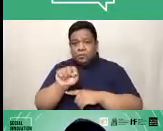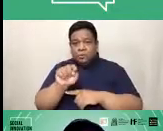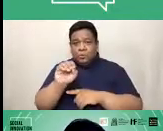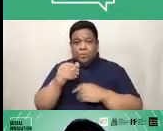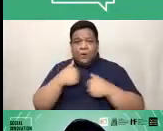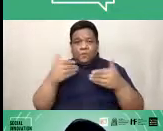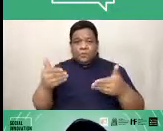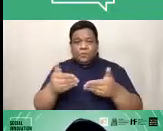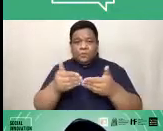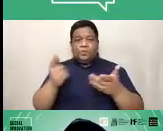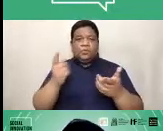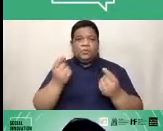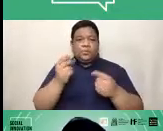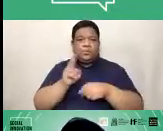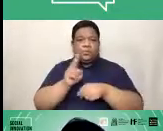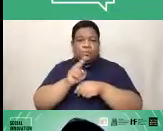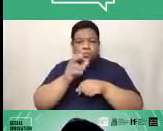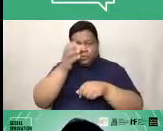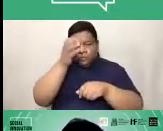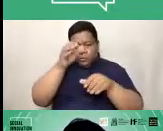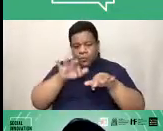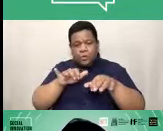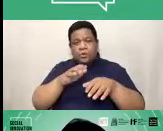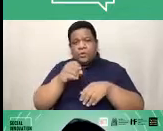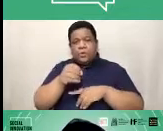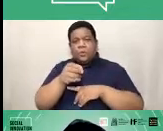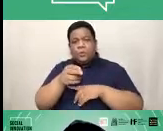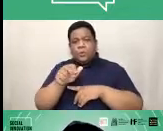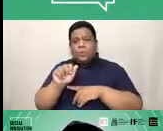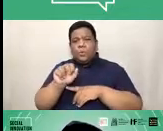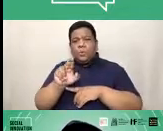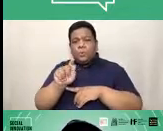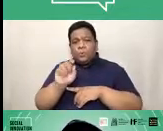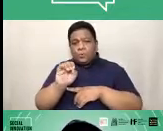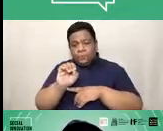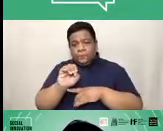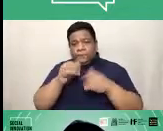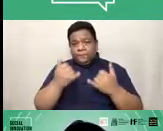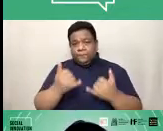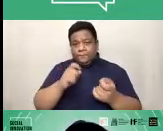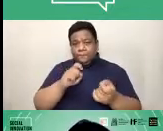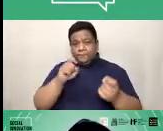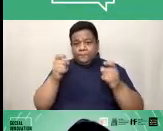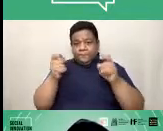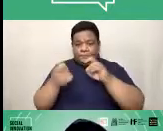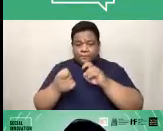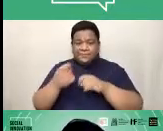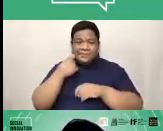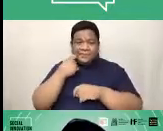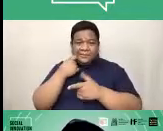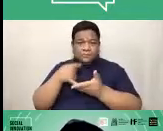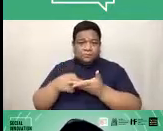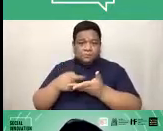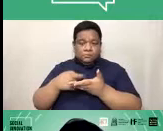of computers and the concept of automation and electronics. And now, as we've discussed previously, we